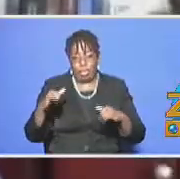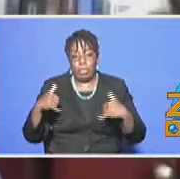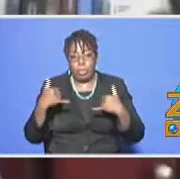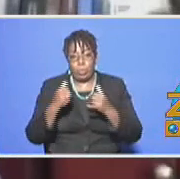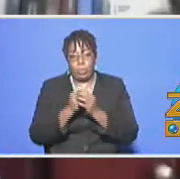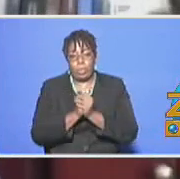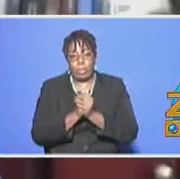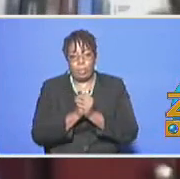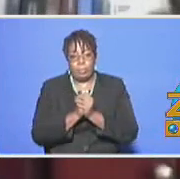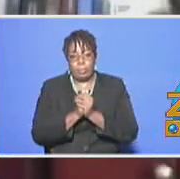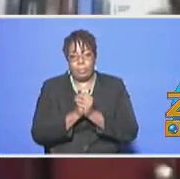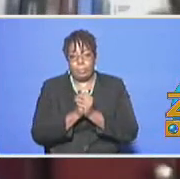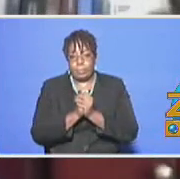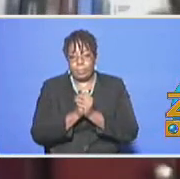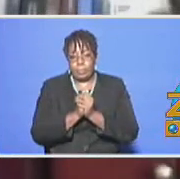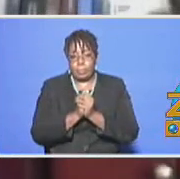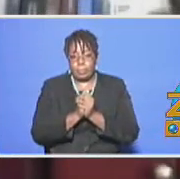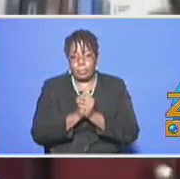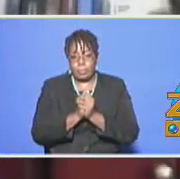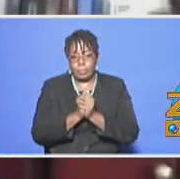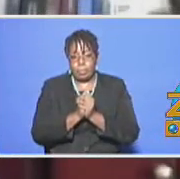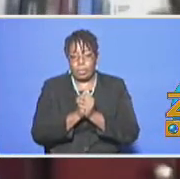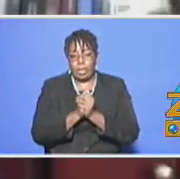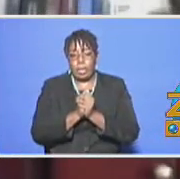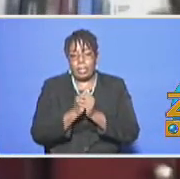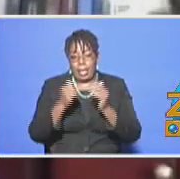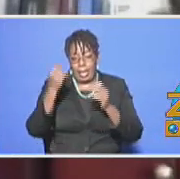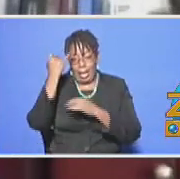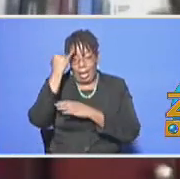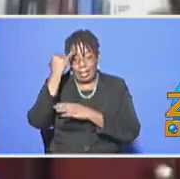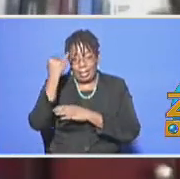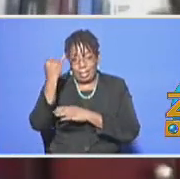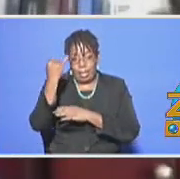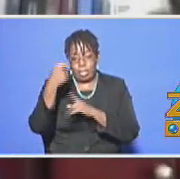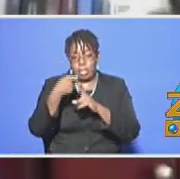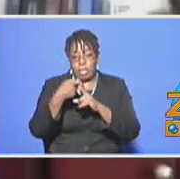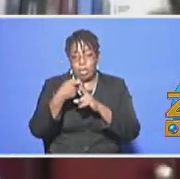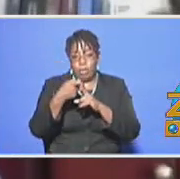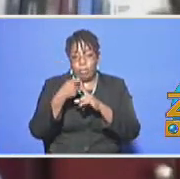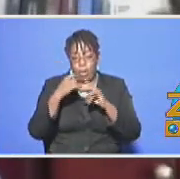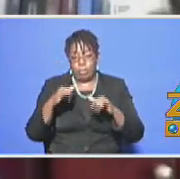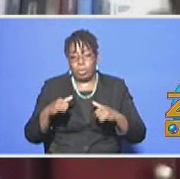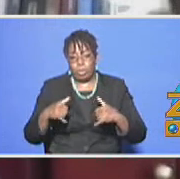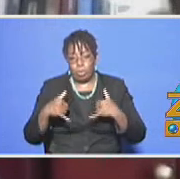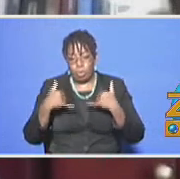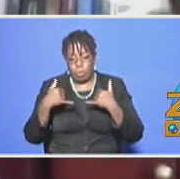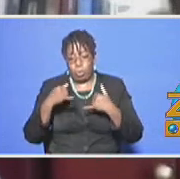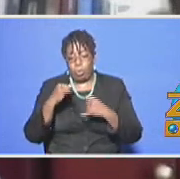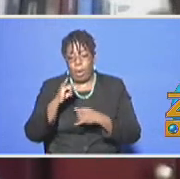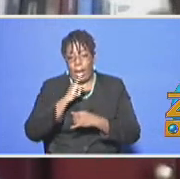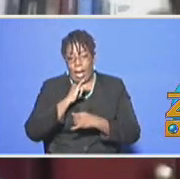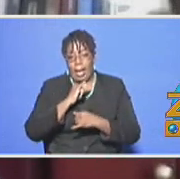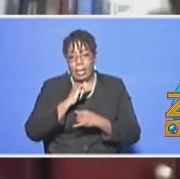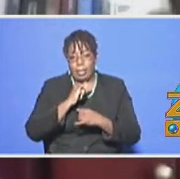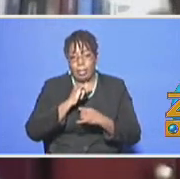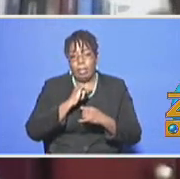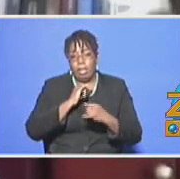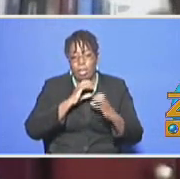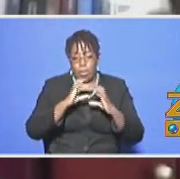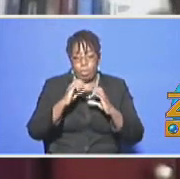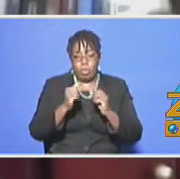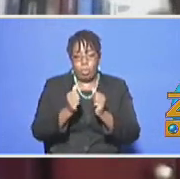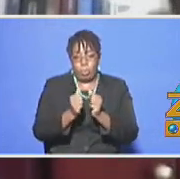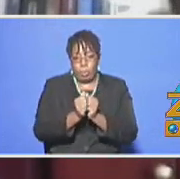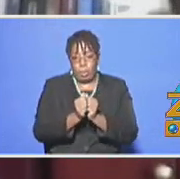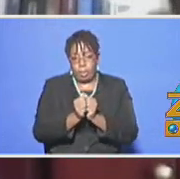the vitality and ideas of our youth, with whom I have interacted throughout my tenure. I have been struck by their immense